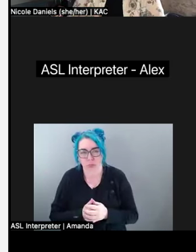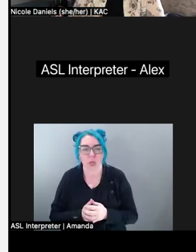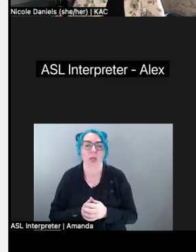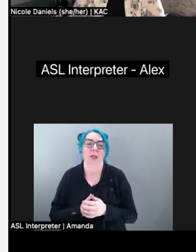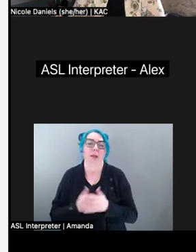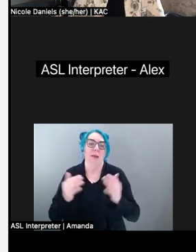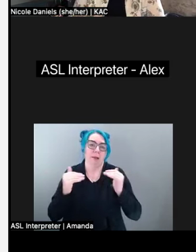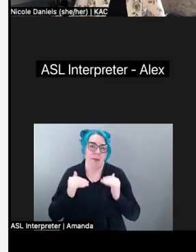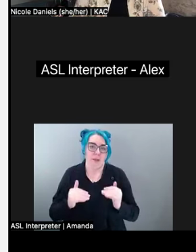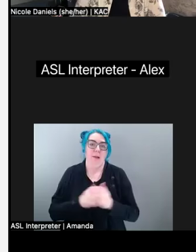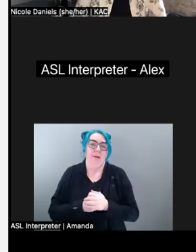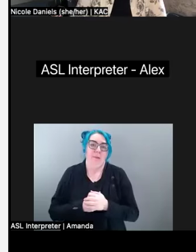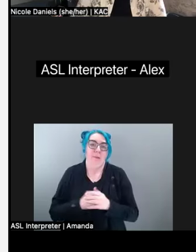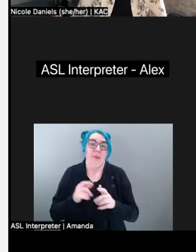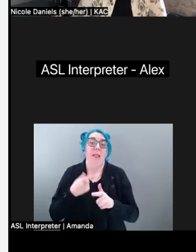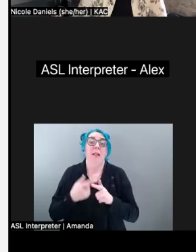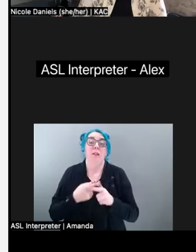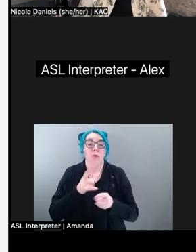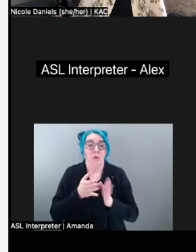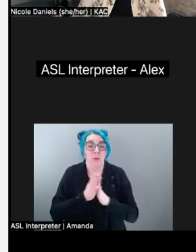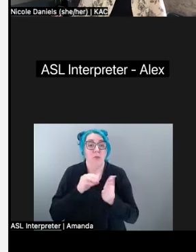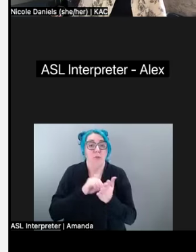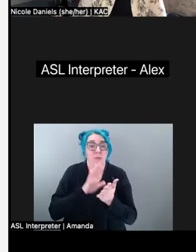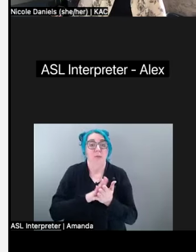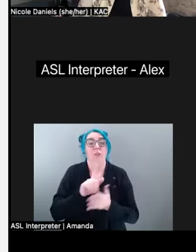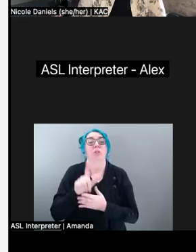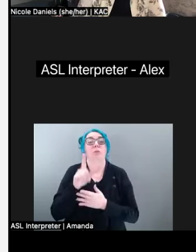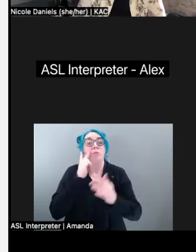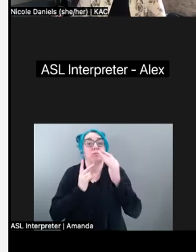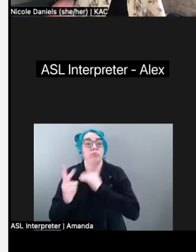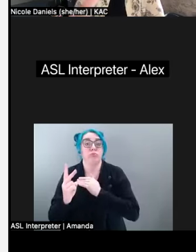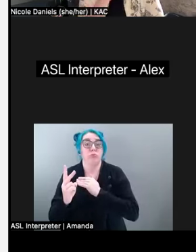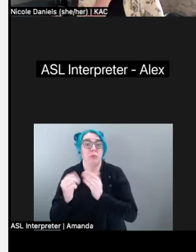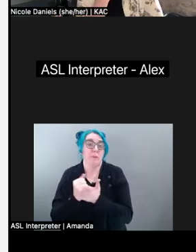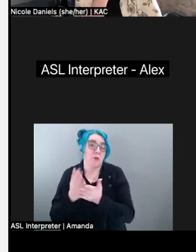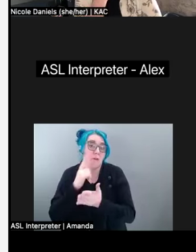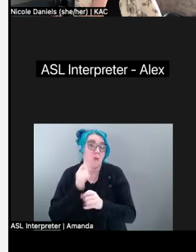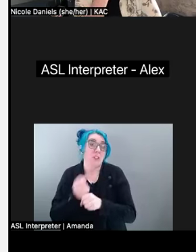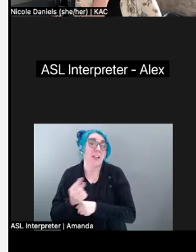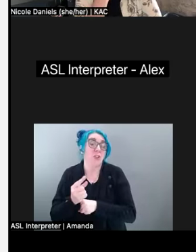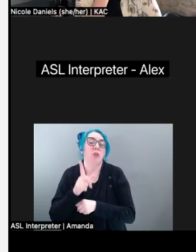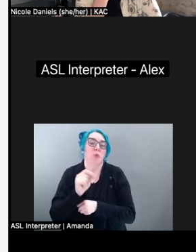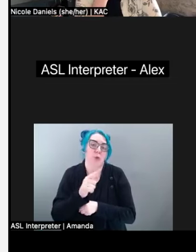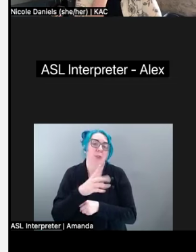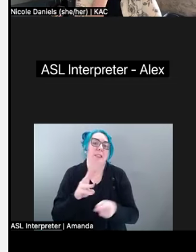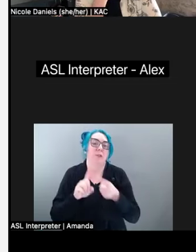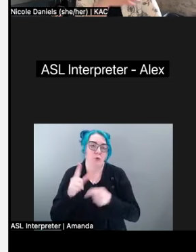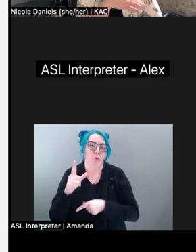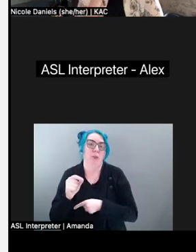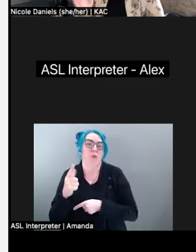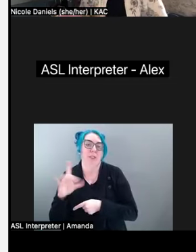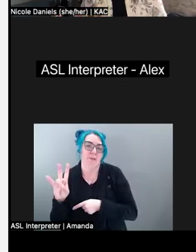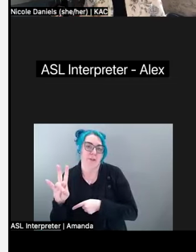to 2027 fiscal year. And we're looking for your projected budget for that year. We want to see budget